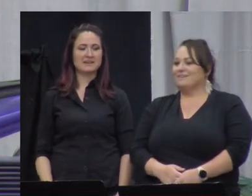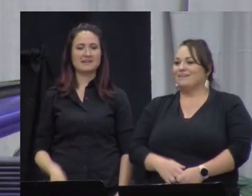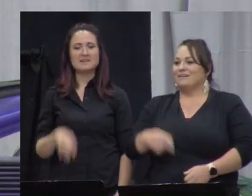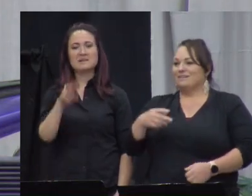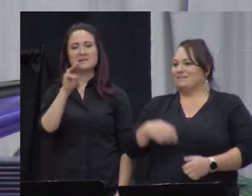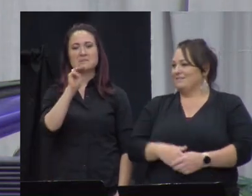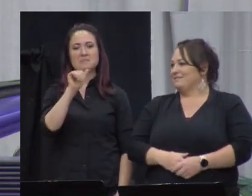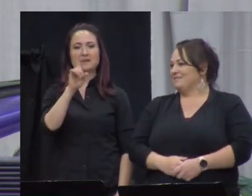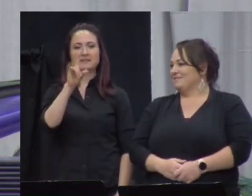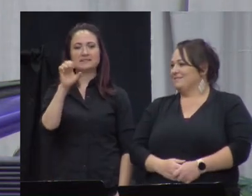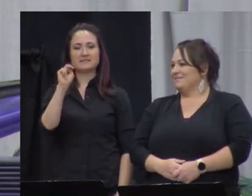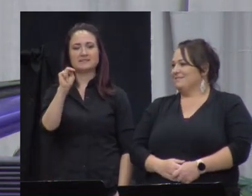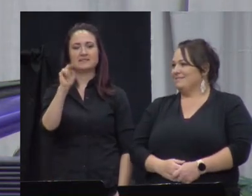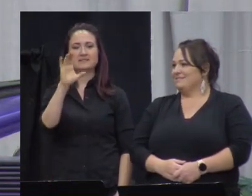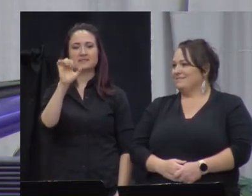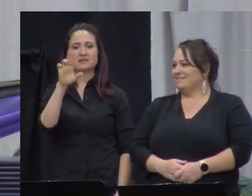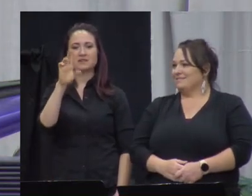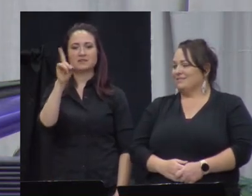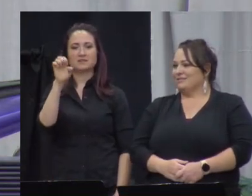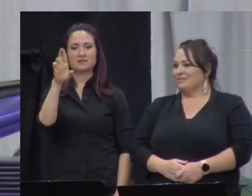Madison Carter.